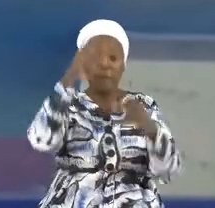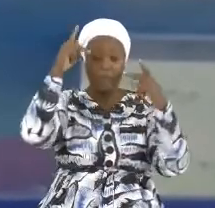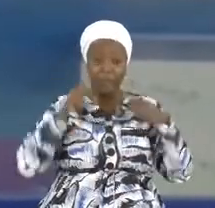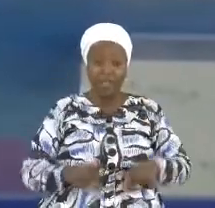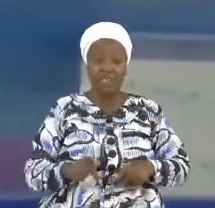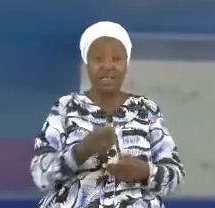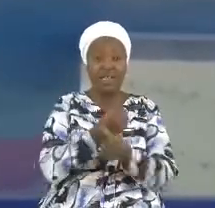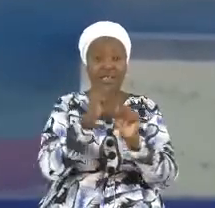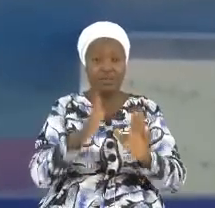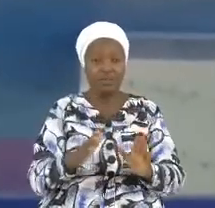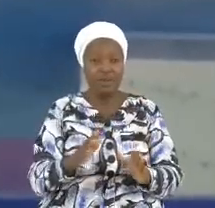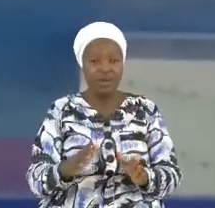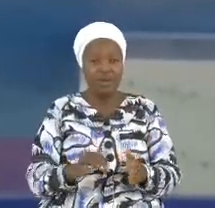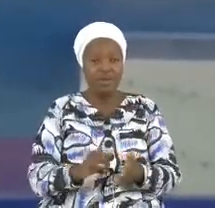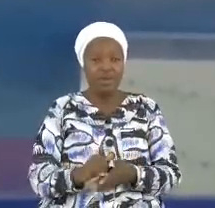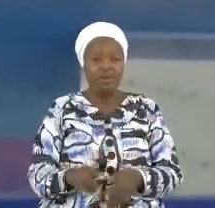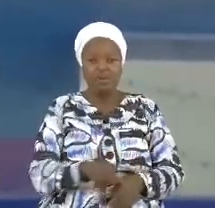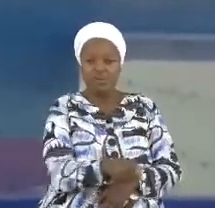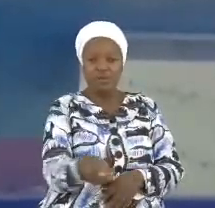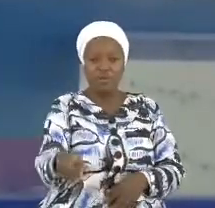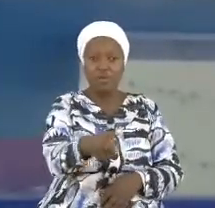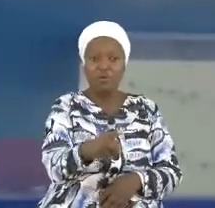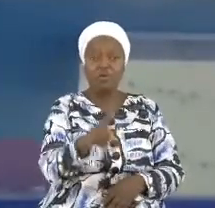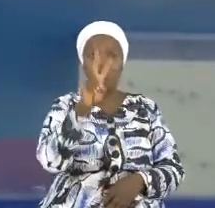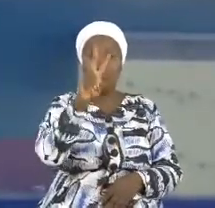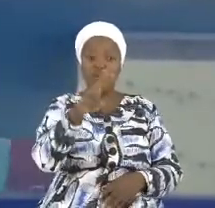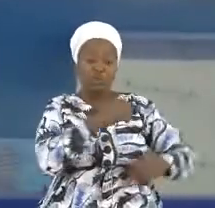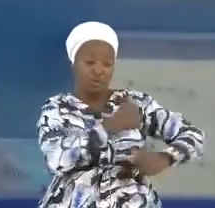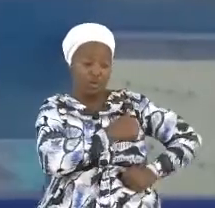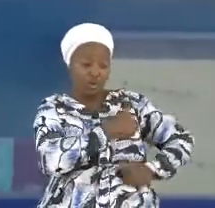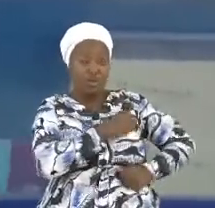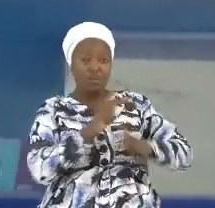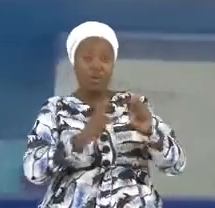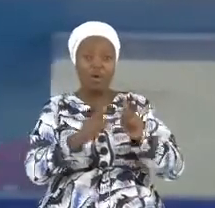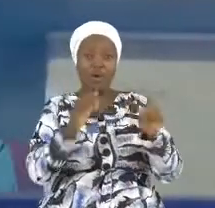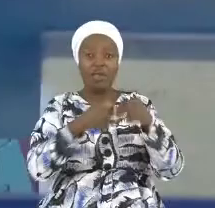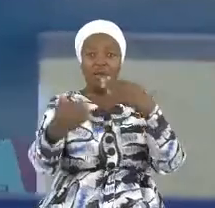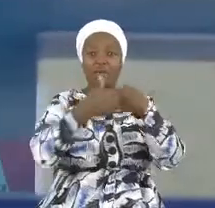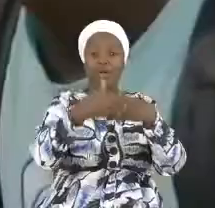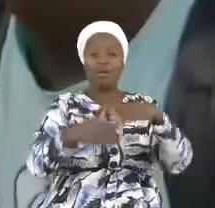two security people at the back, they raised up their hands.